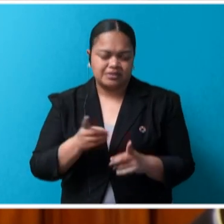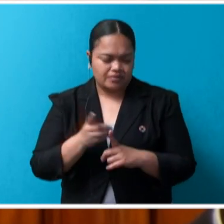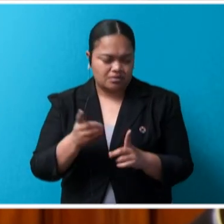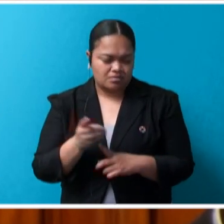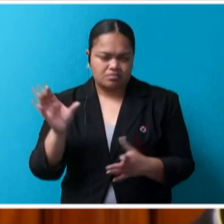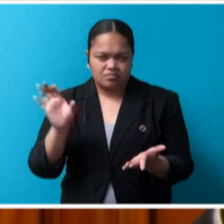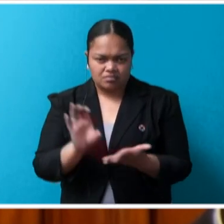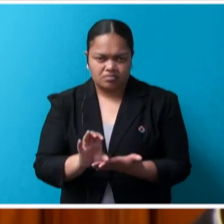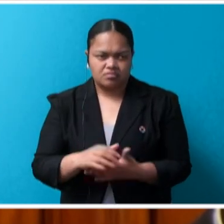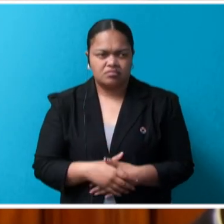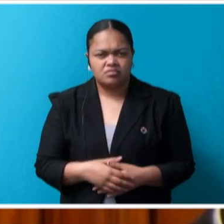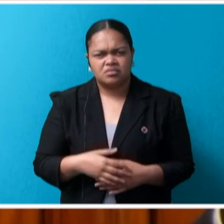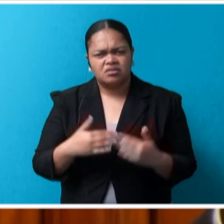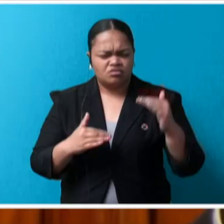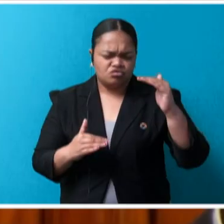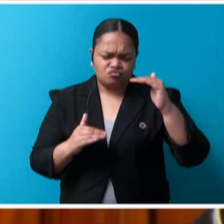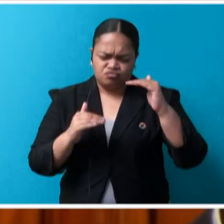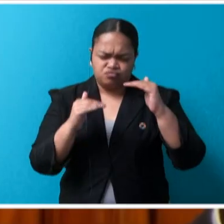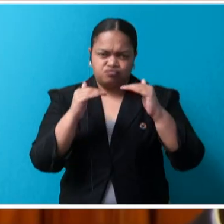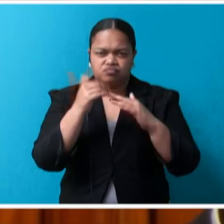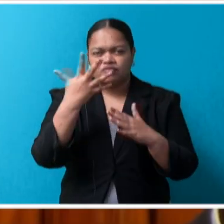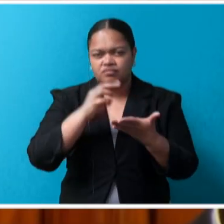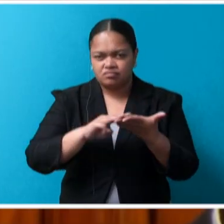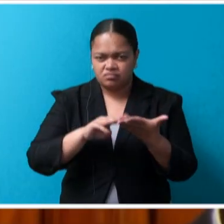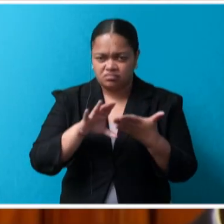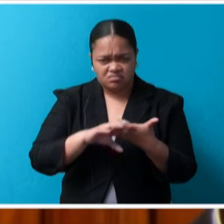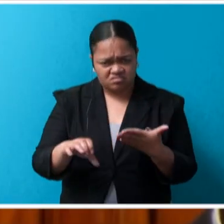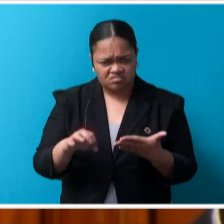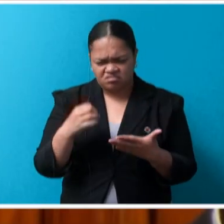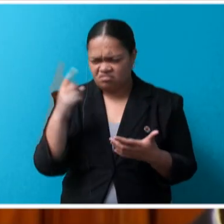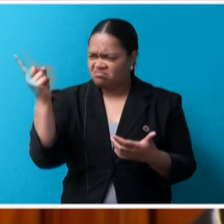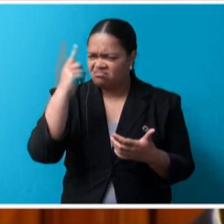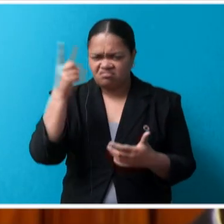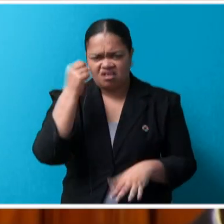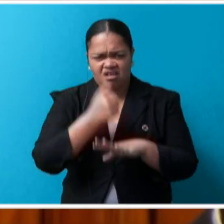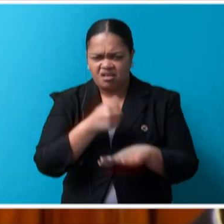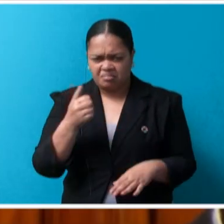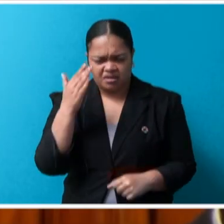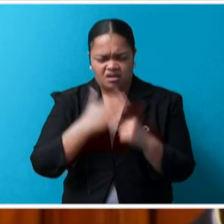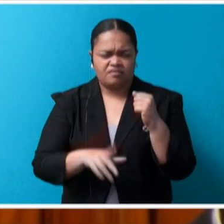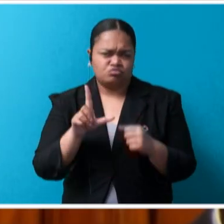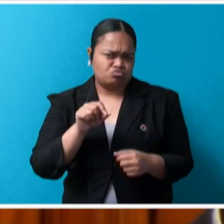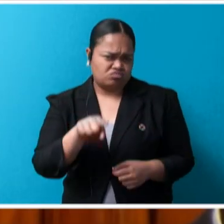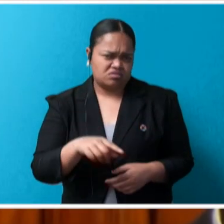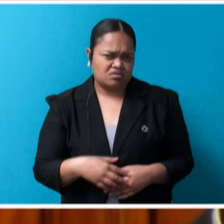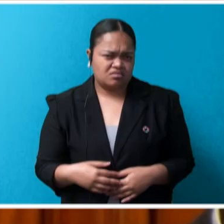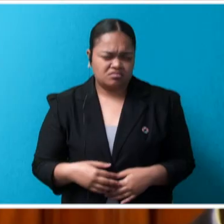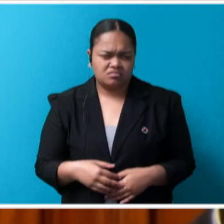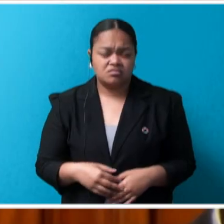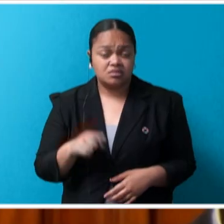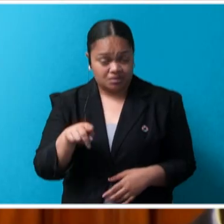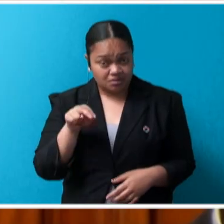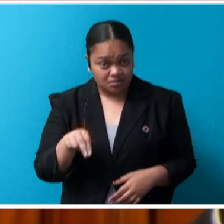as far as $5 million. And no government has ever done that before. Such proposals would naturally require